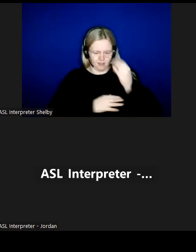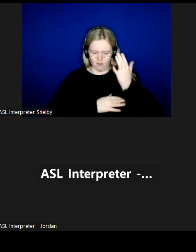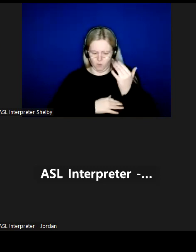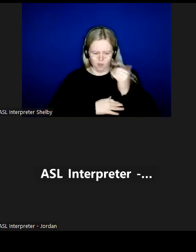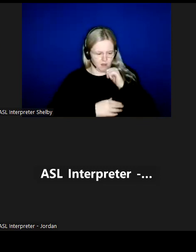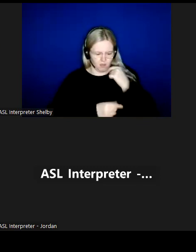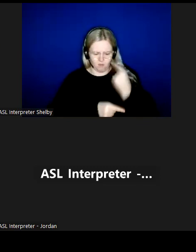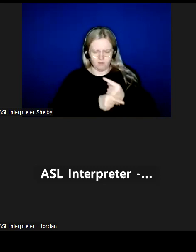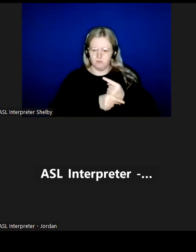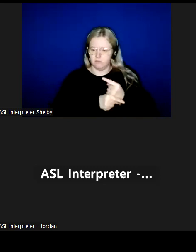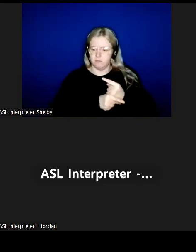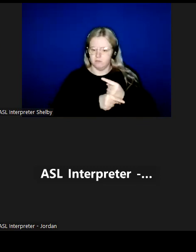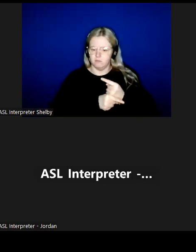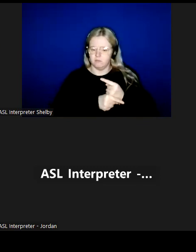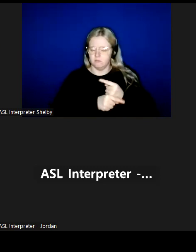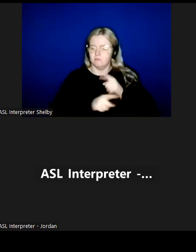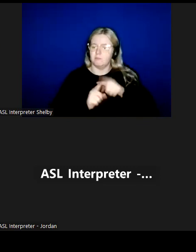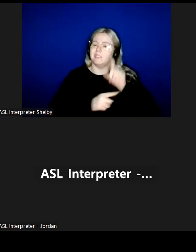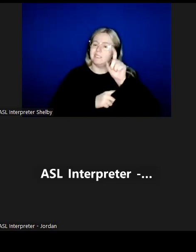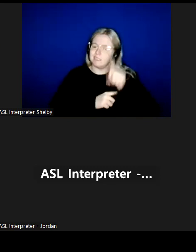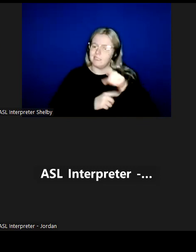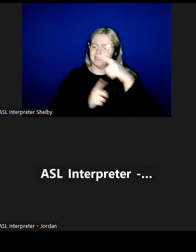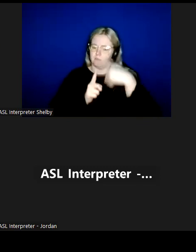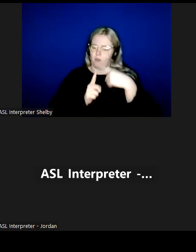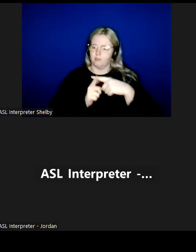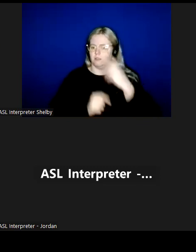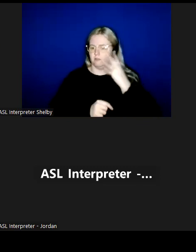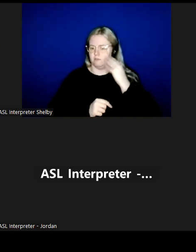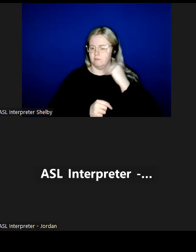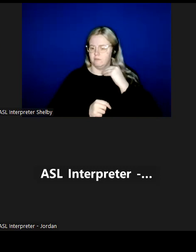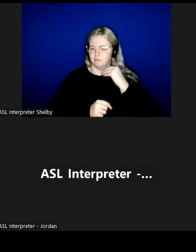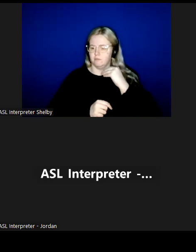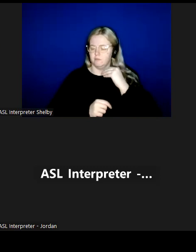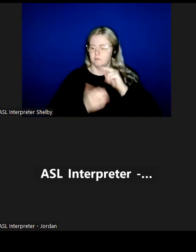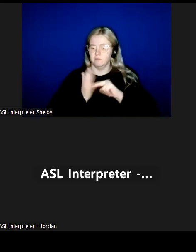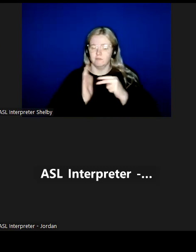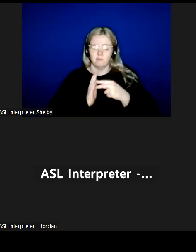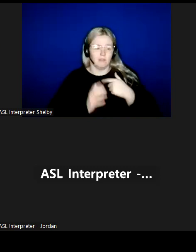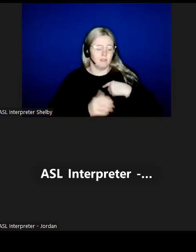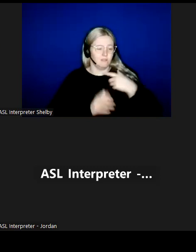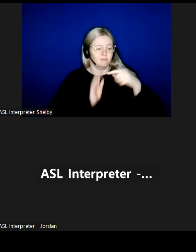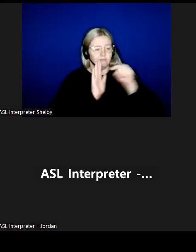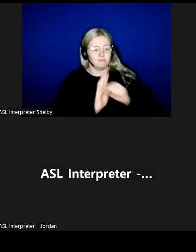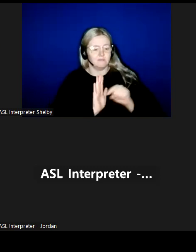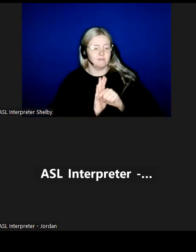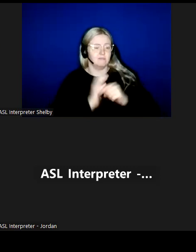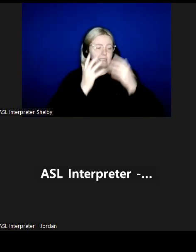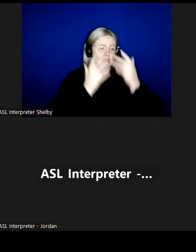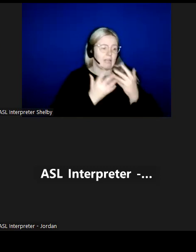We need positive experiences in our lives to counteract the stressful,